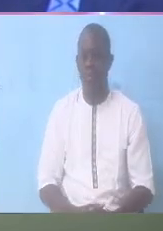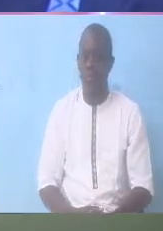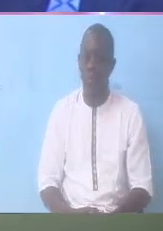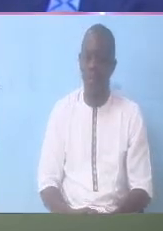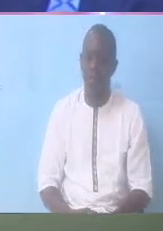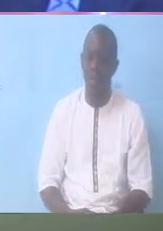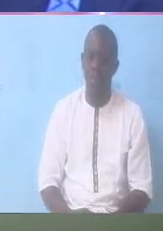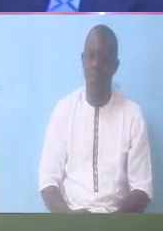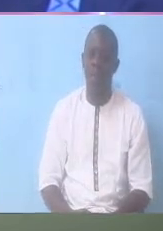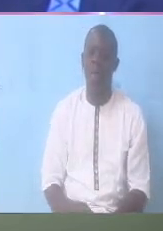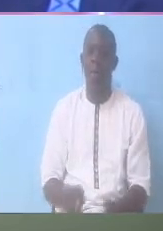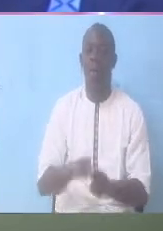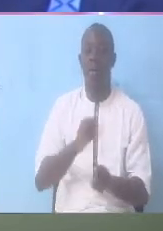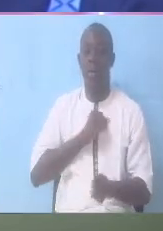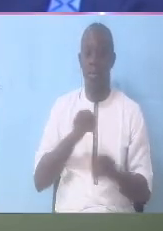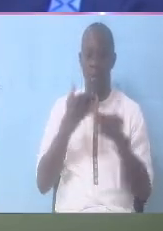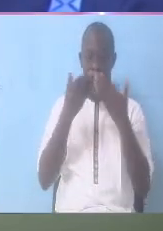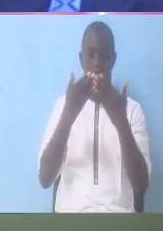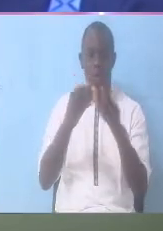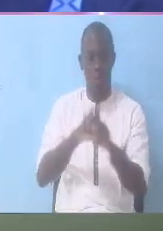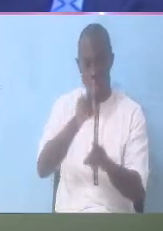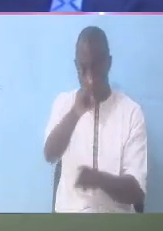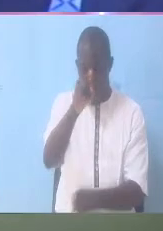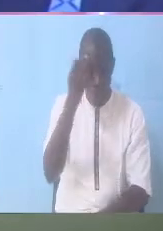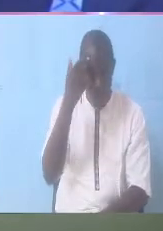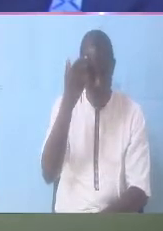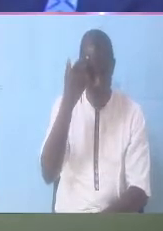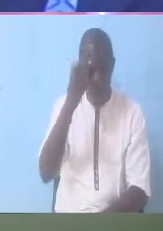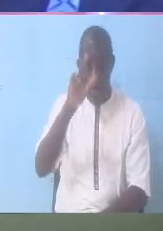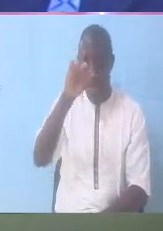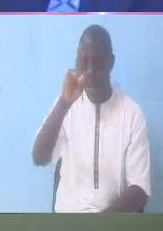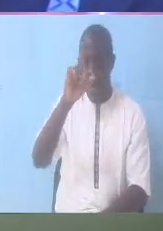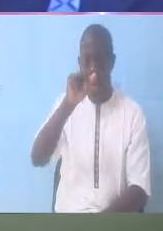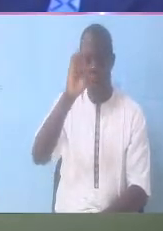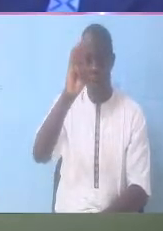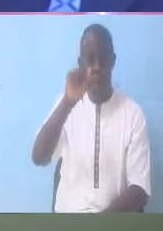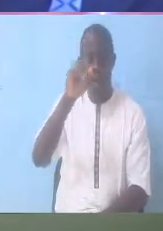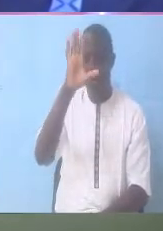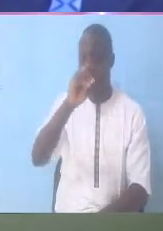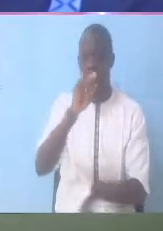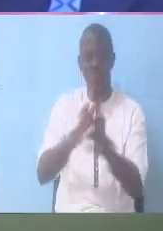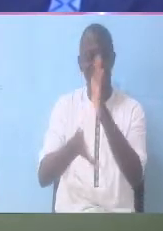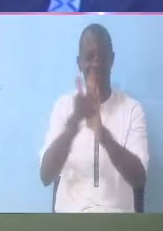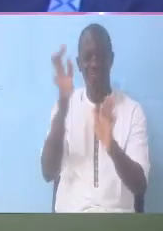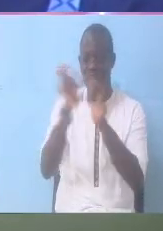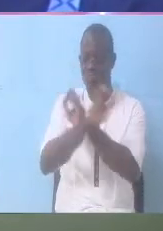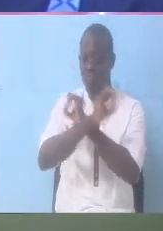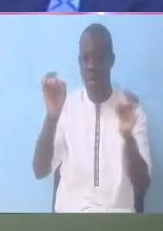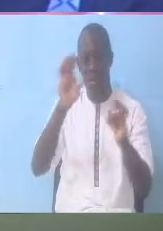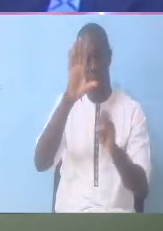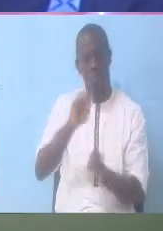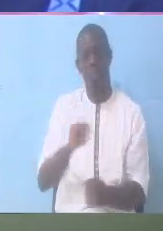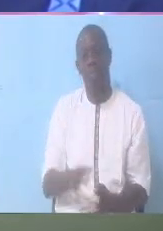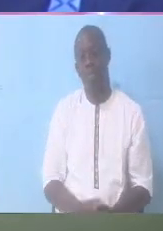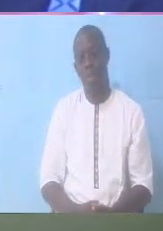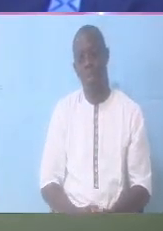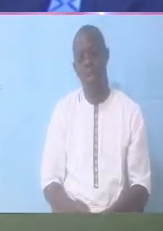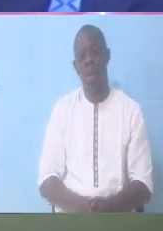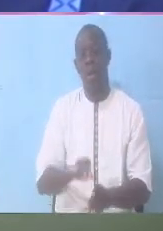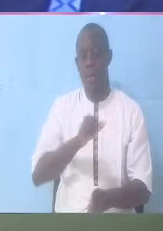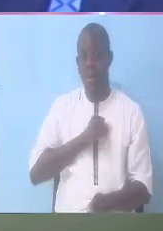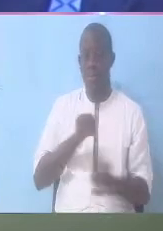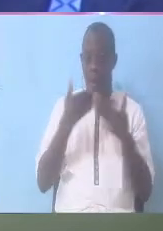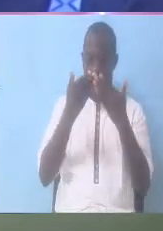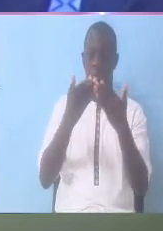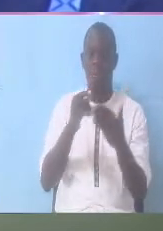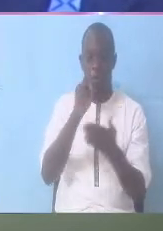He said to me, you know, Daba was innocent. Ay nyum fanye jele ko yalon ko Daba mam femfenke. He said to me, you know why I went